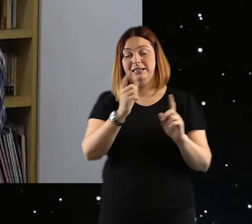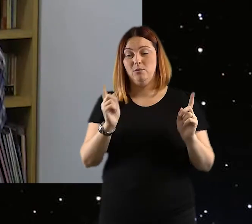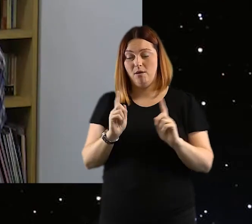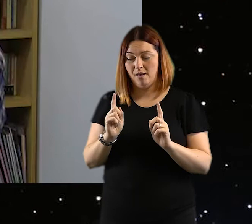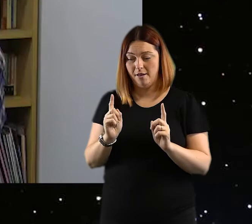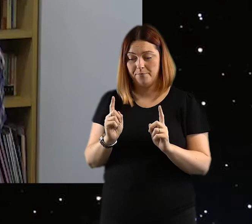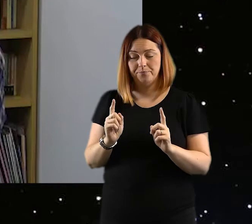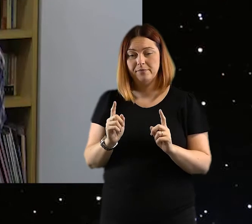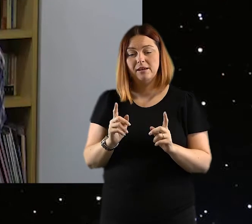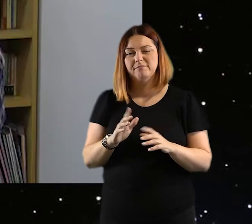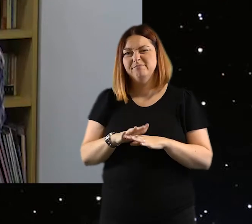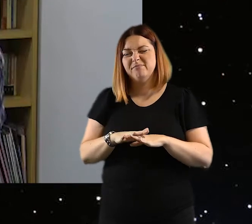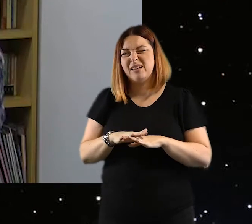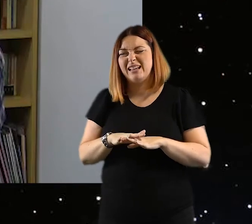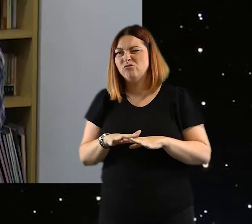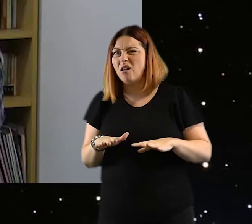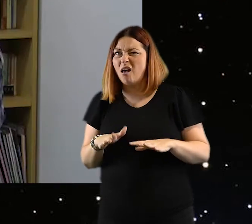not